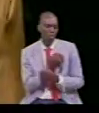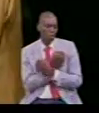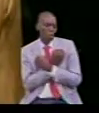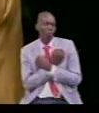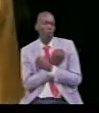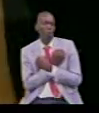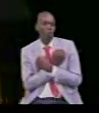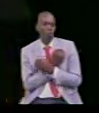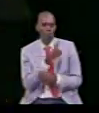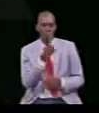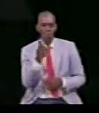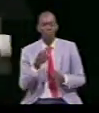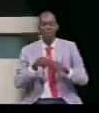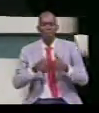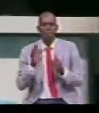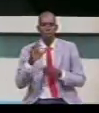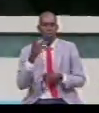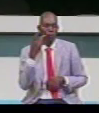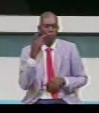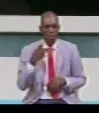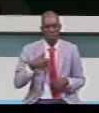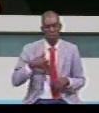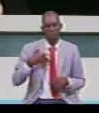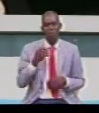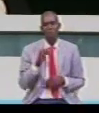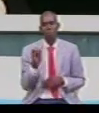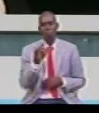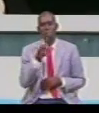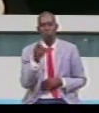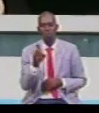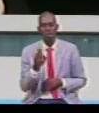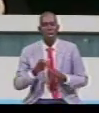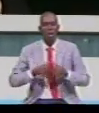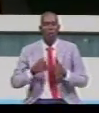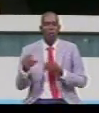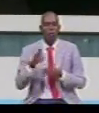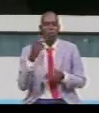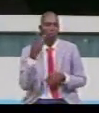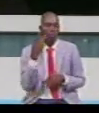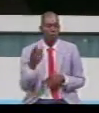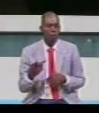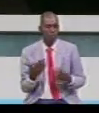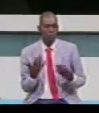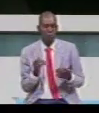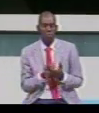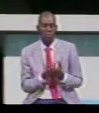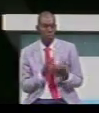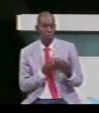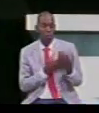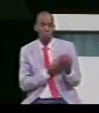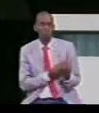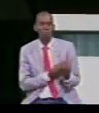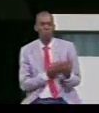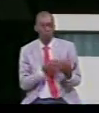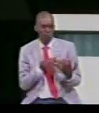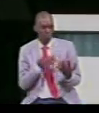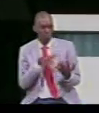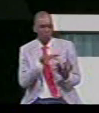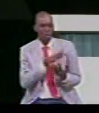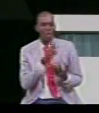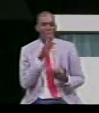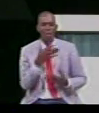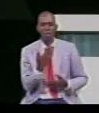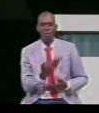see affection? How do you see fortitude? Those are qualities that they're